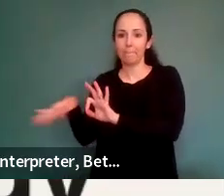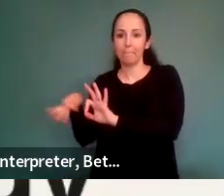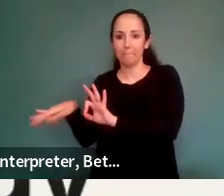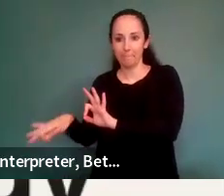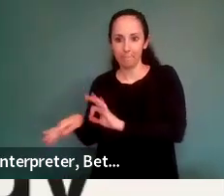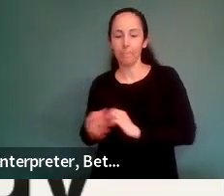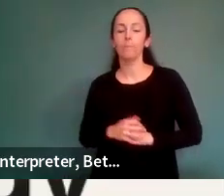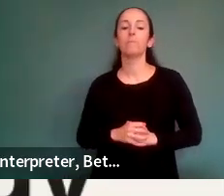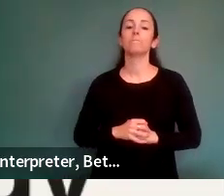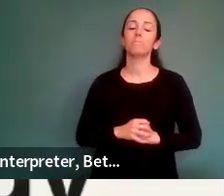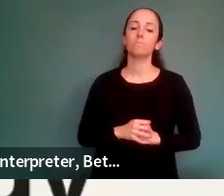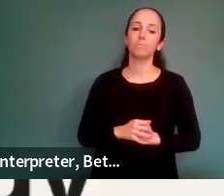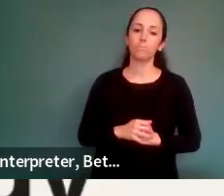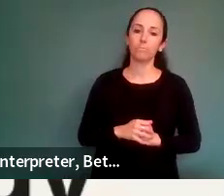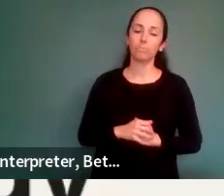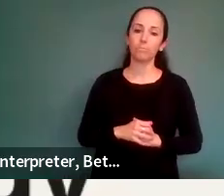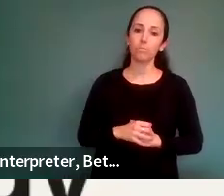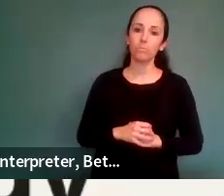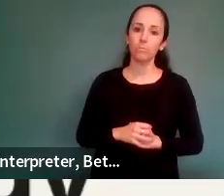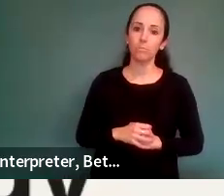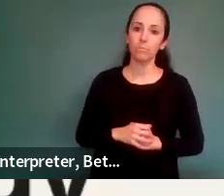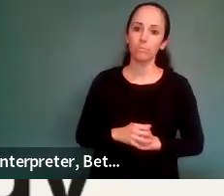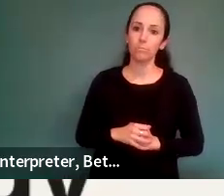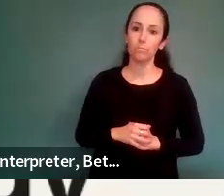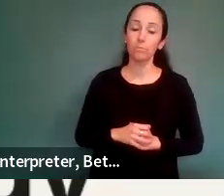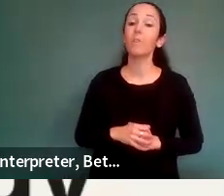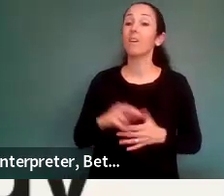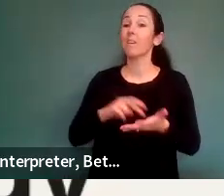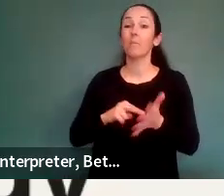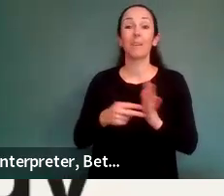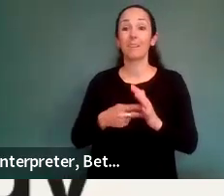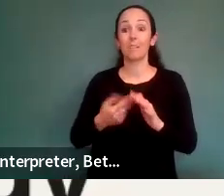users to dictate text instead of typing,